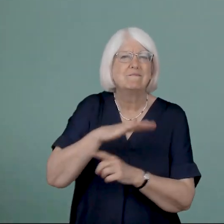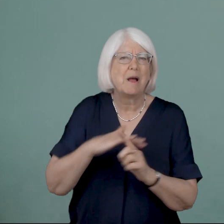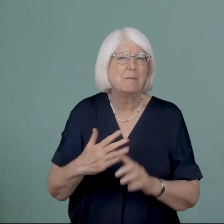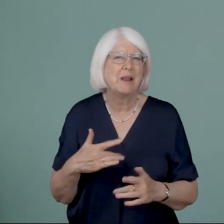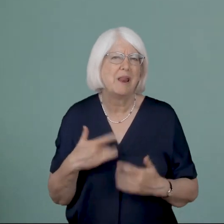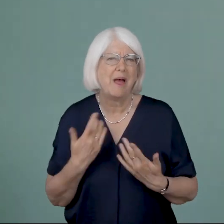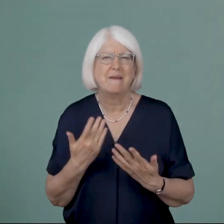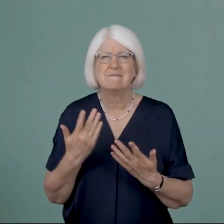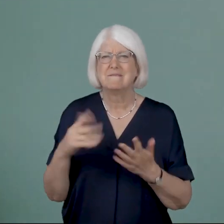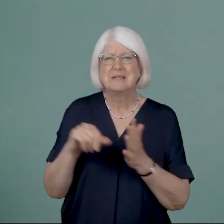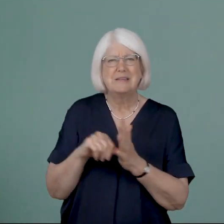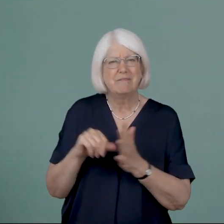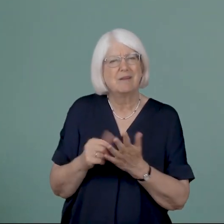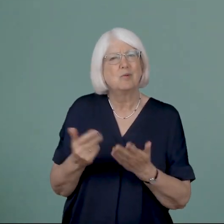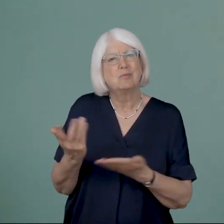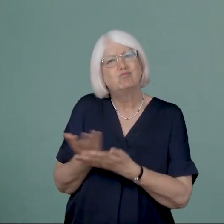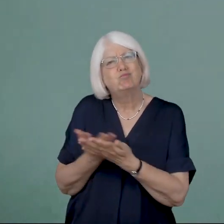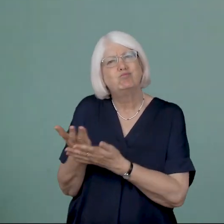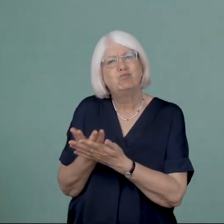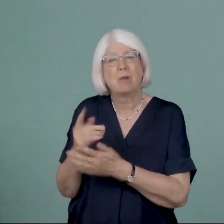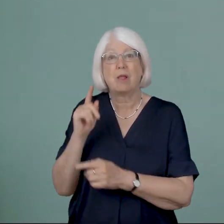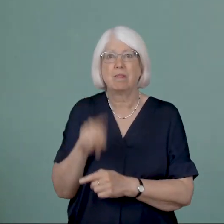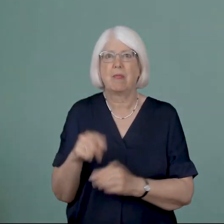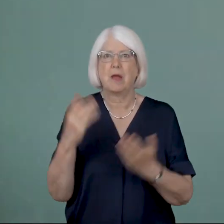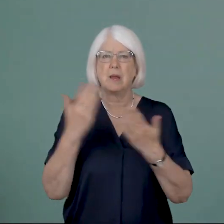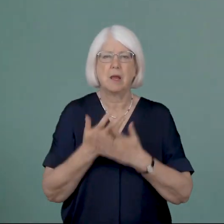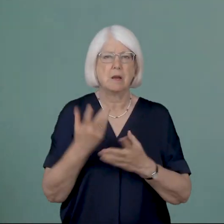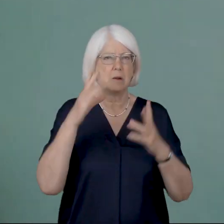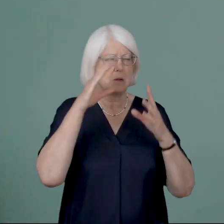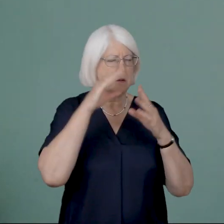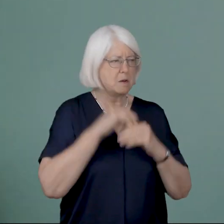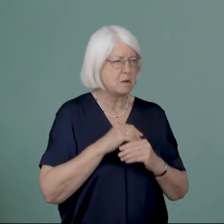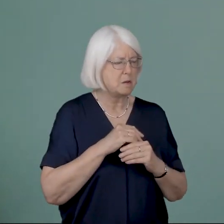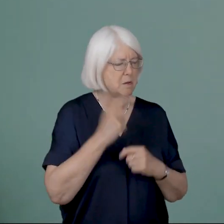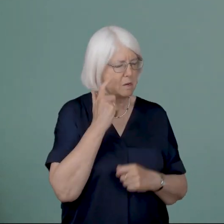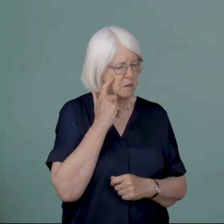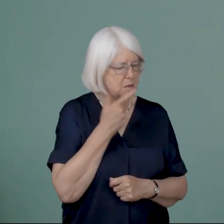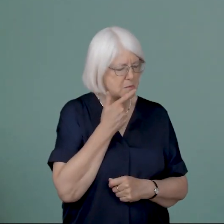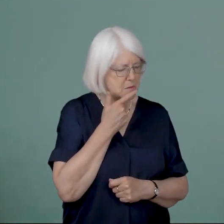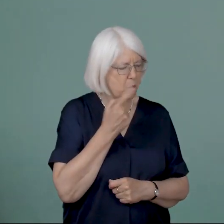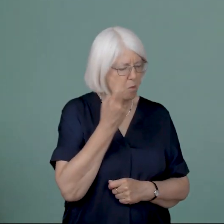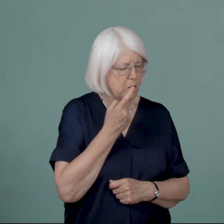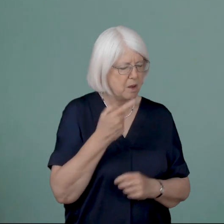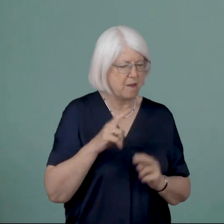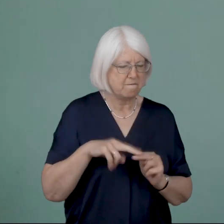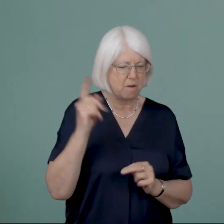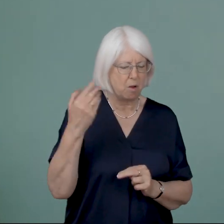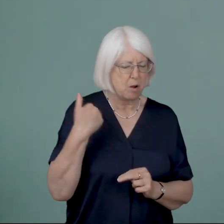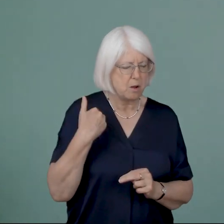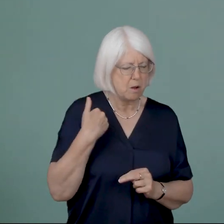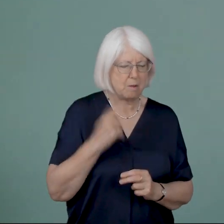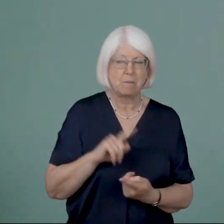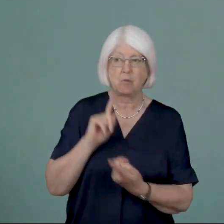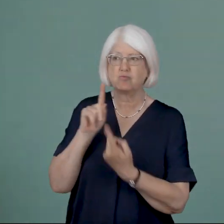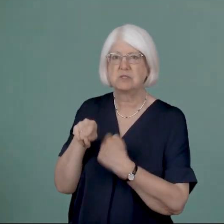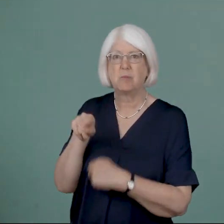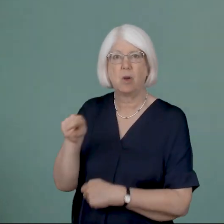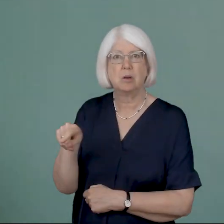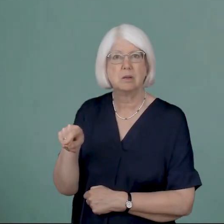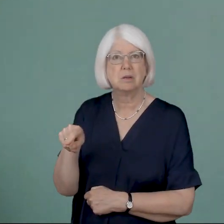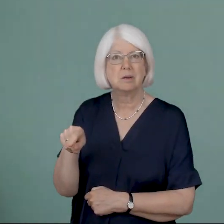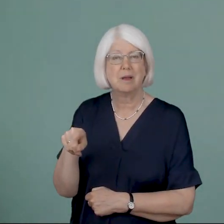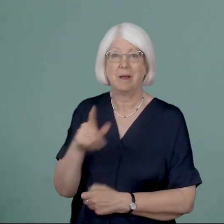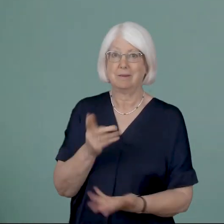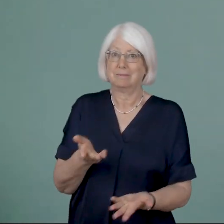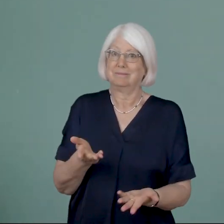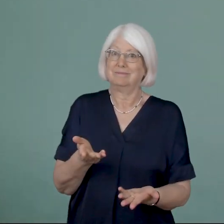life and spending that time. So that night I went to bed and I wondered if God was calling me to respond.